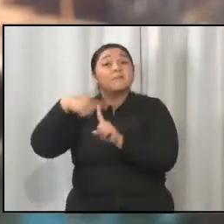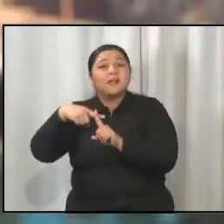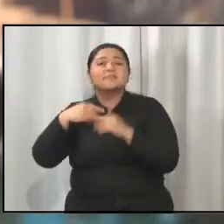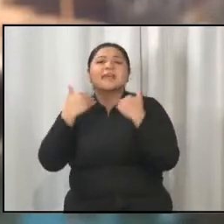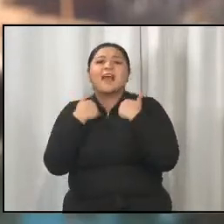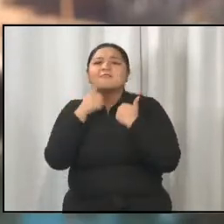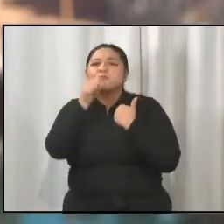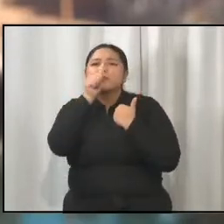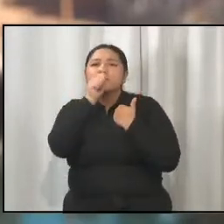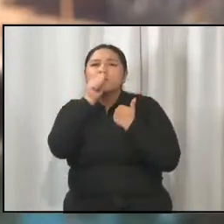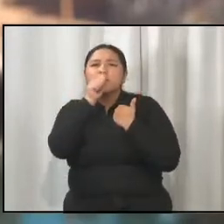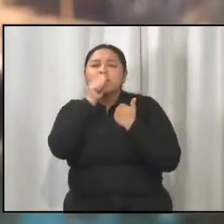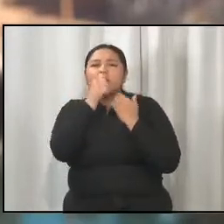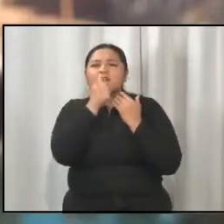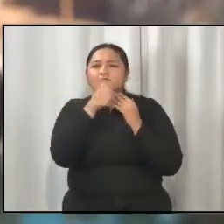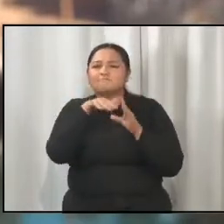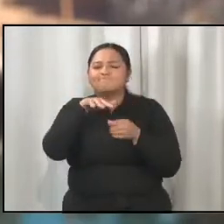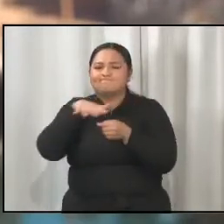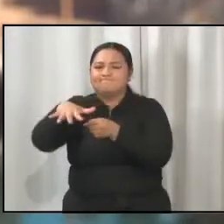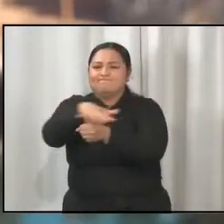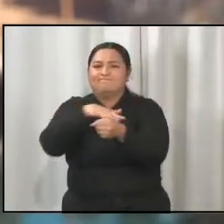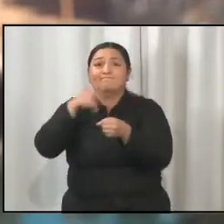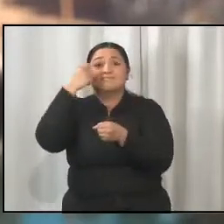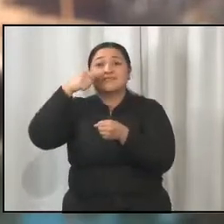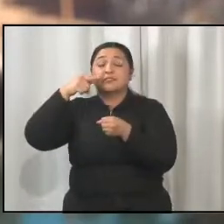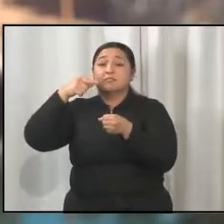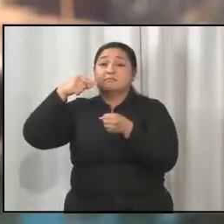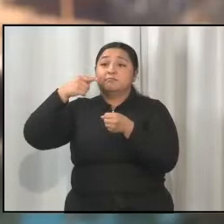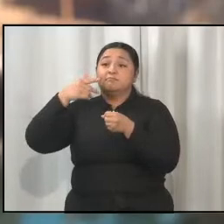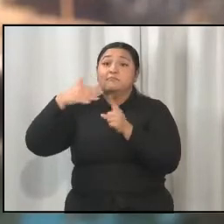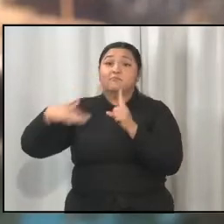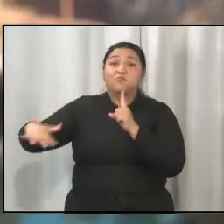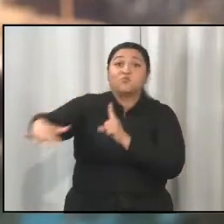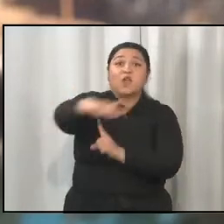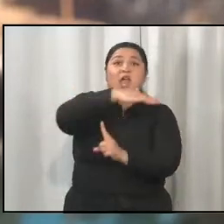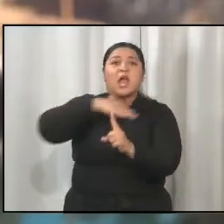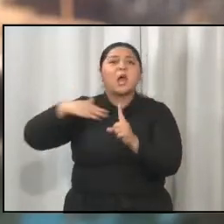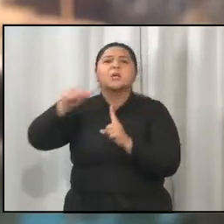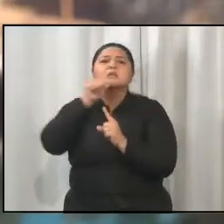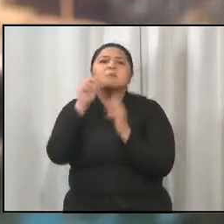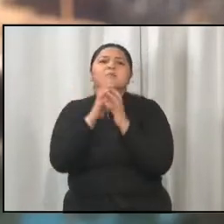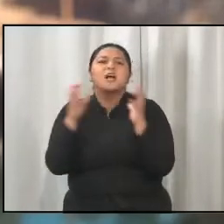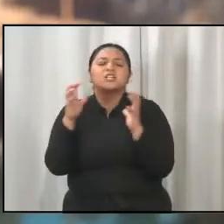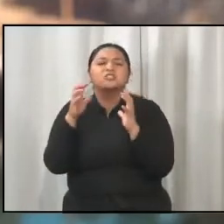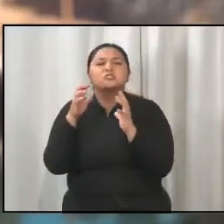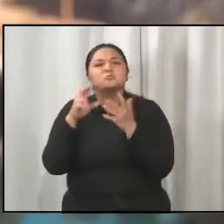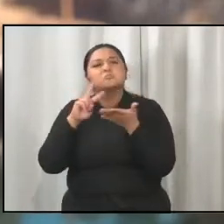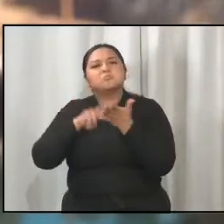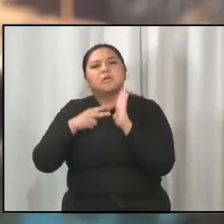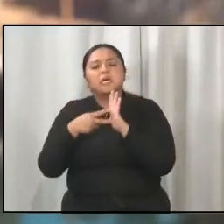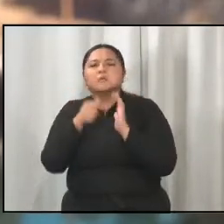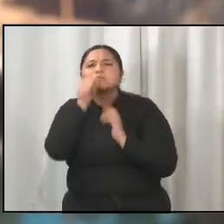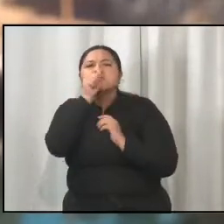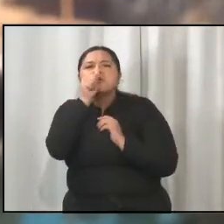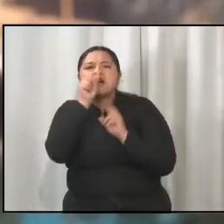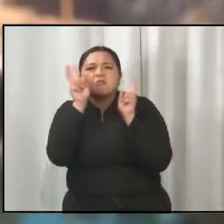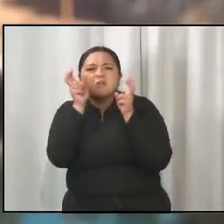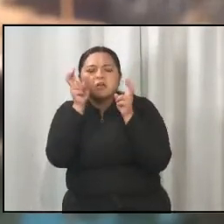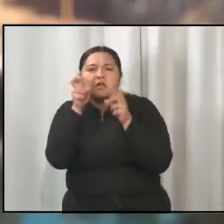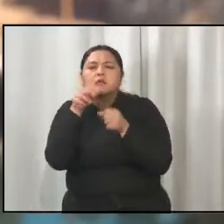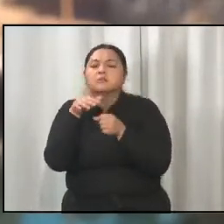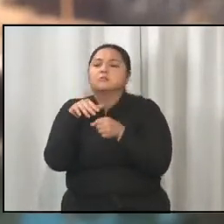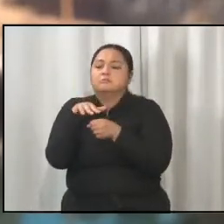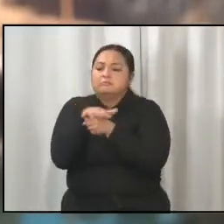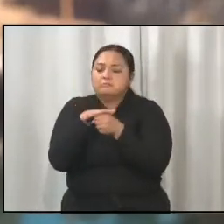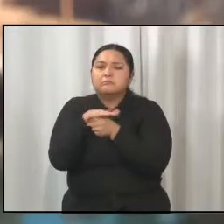lot, surrounding that parking lot, and it won't impact the activities that are in the area, such